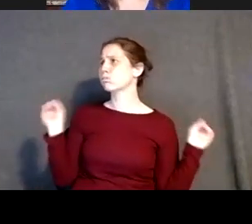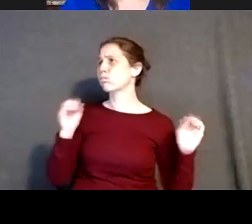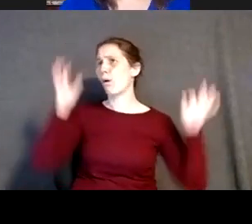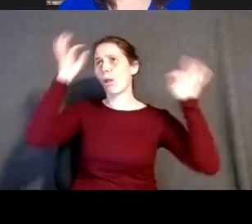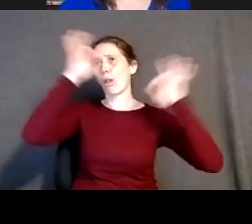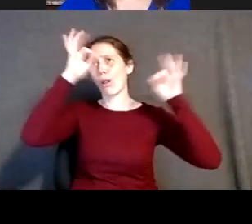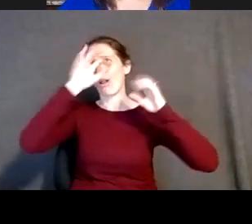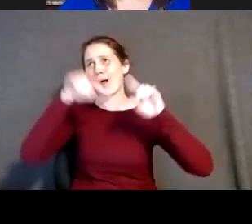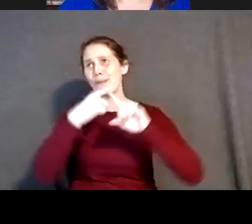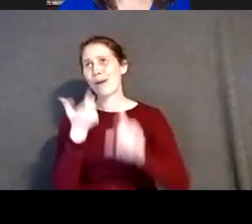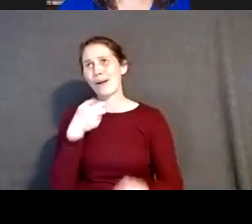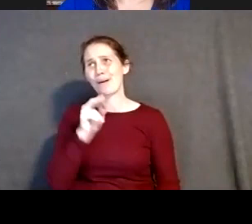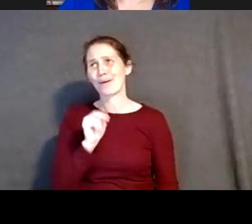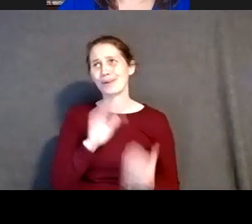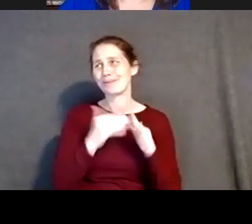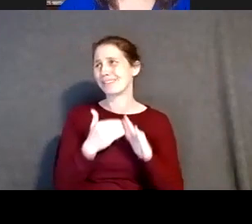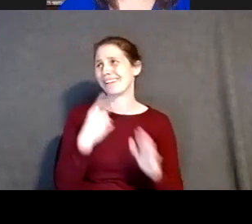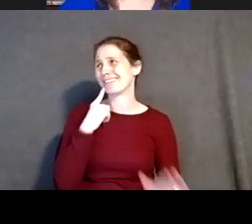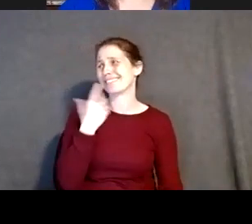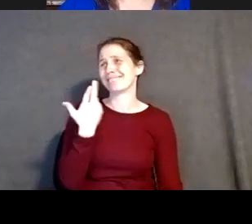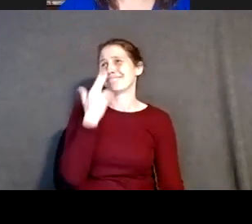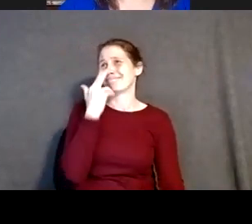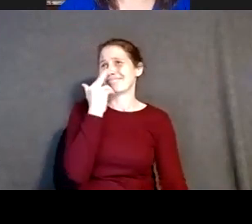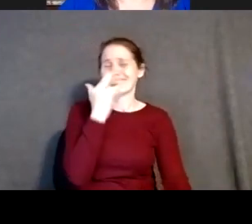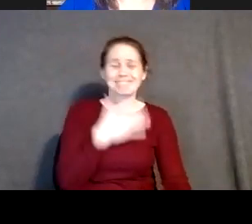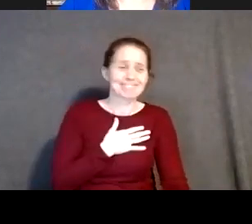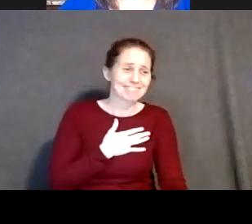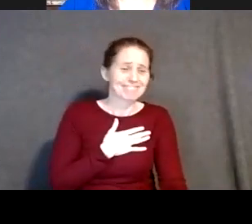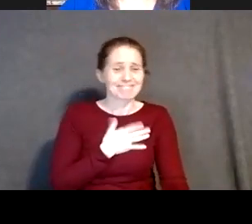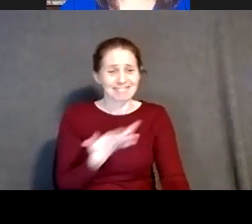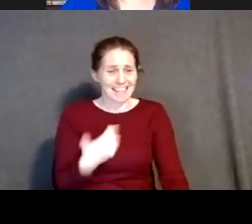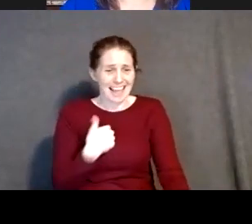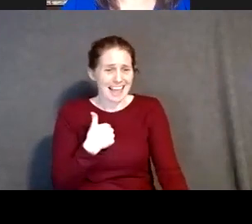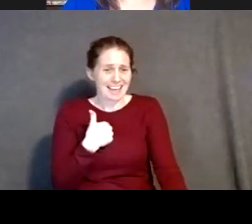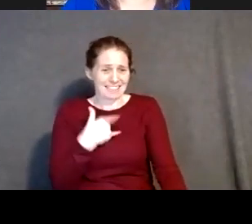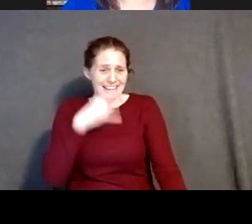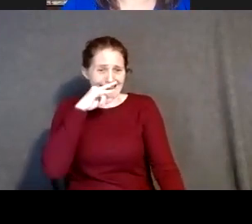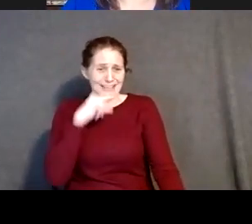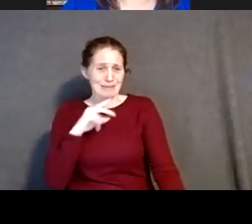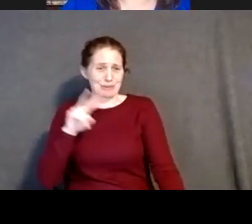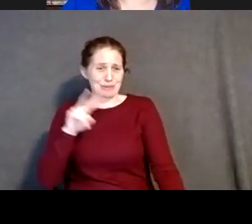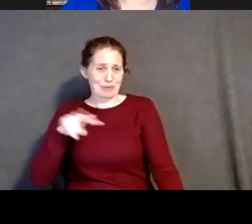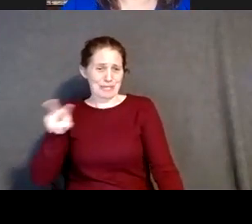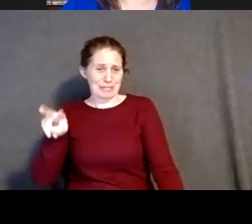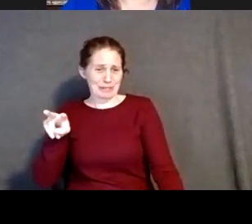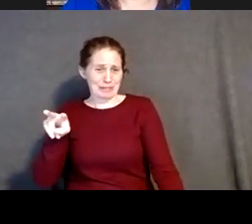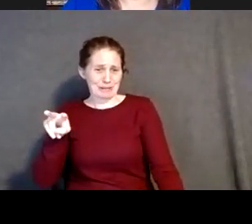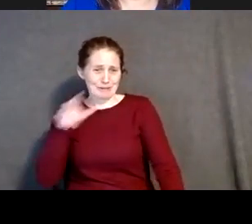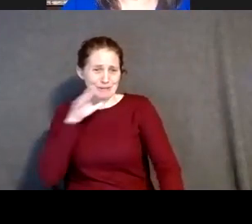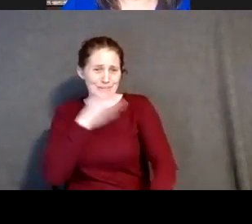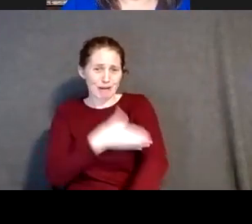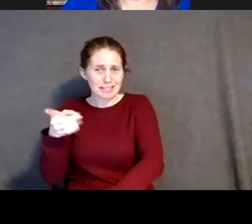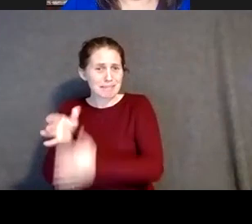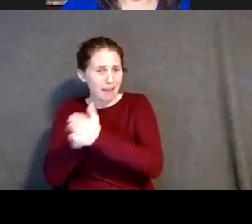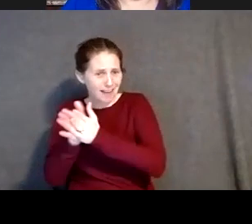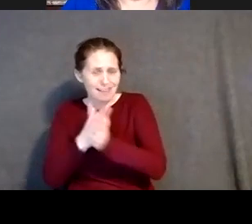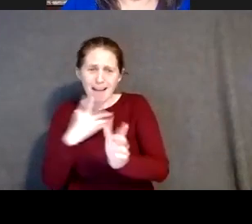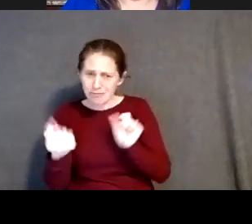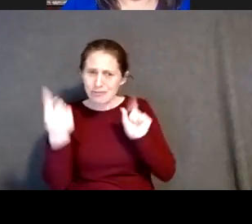own communities. I just find it, and I know that. I mean, I have a 22-year-old daughter who is passionate too, so I get it.